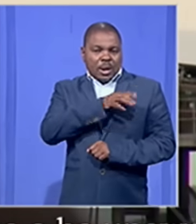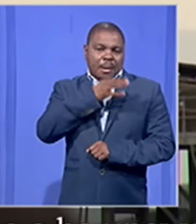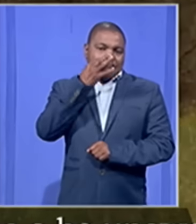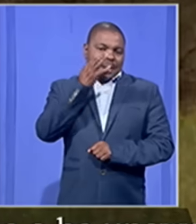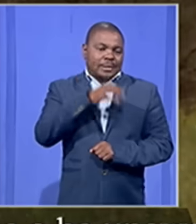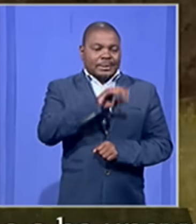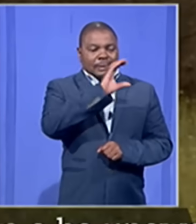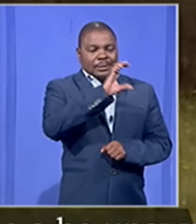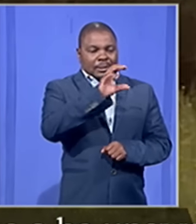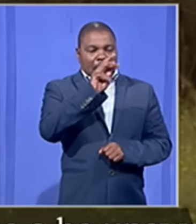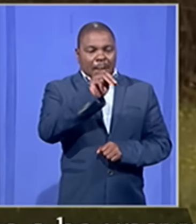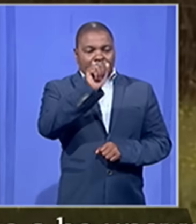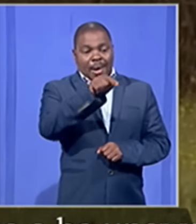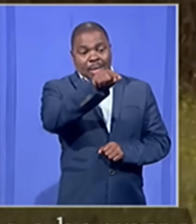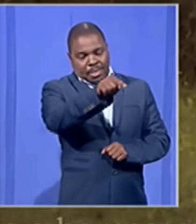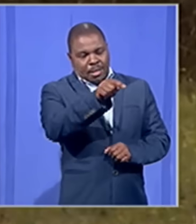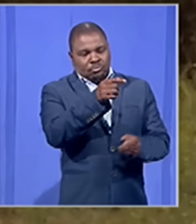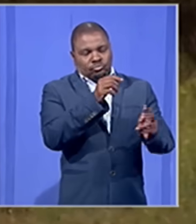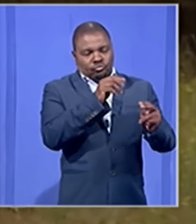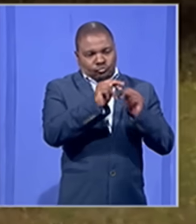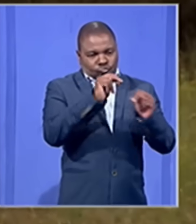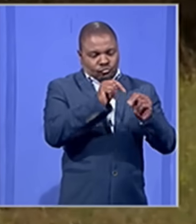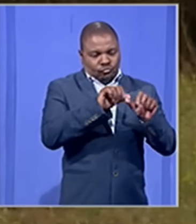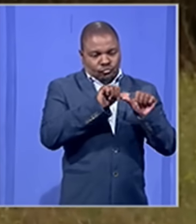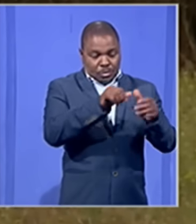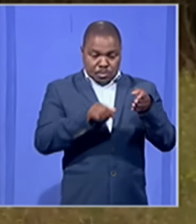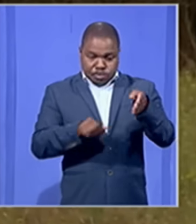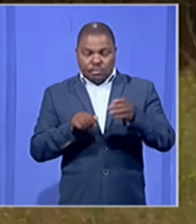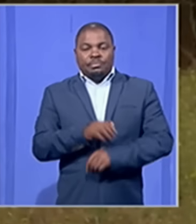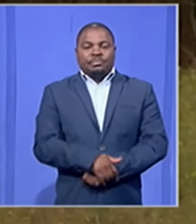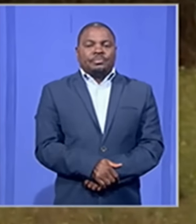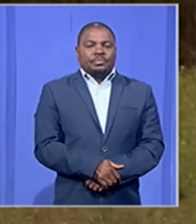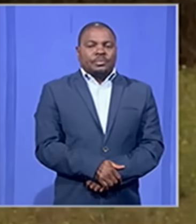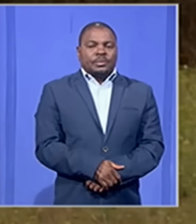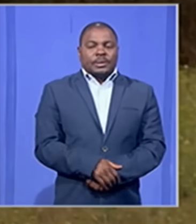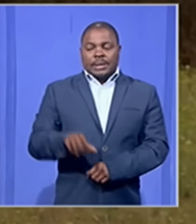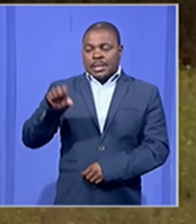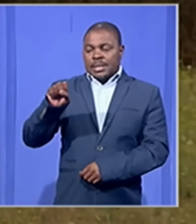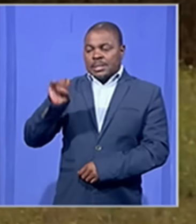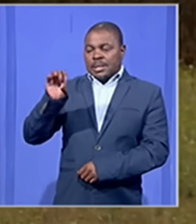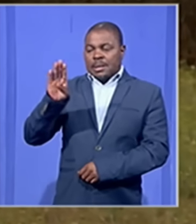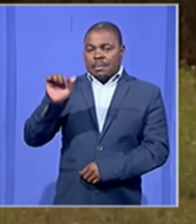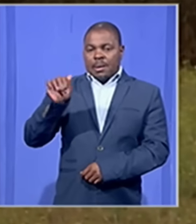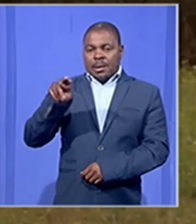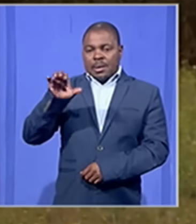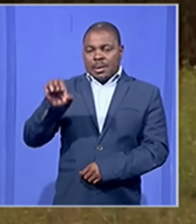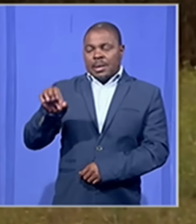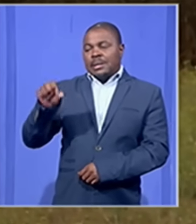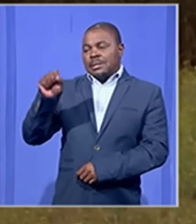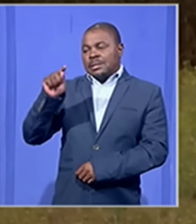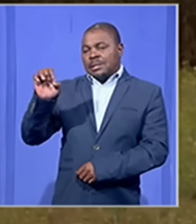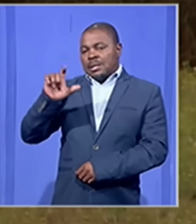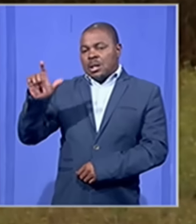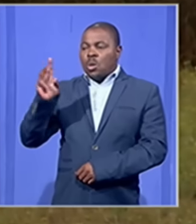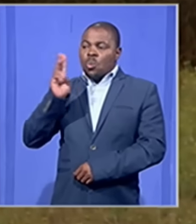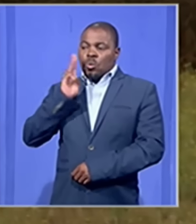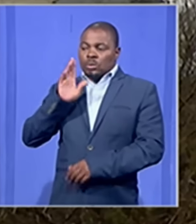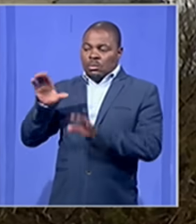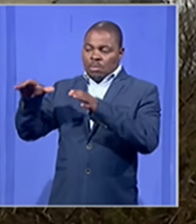e tsereganya magareng ga bathapi le badiri kgotsa CCMA ba Sibanye Steel Water ba re ba santse ba batlisa tema